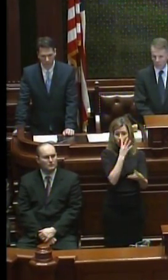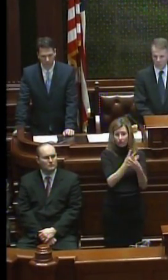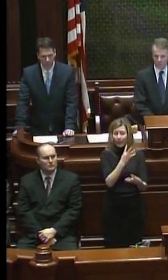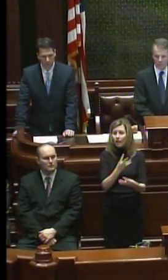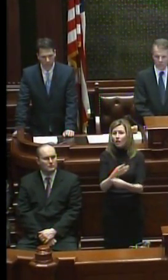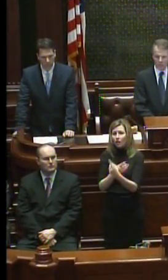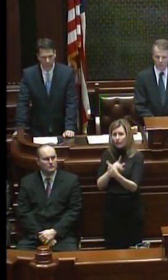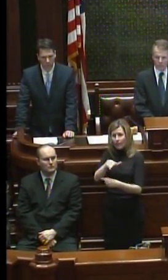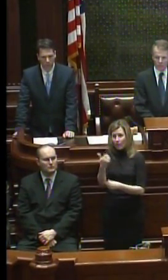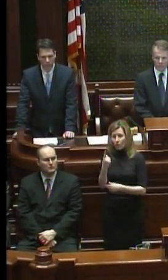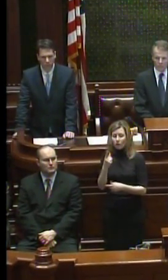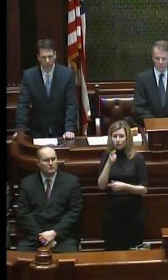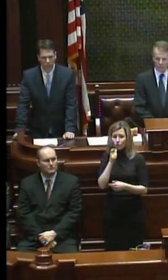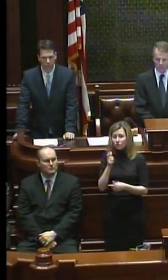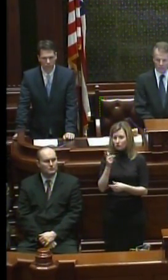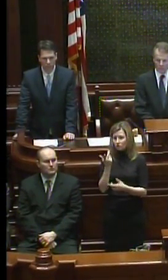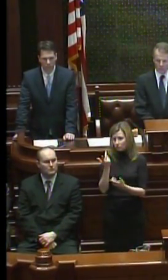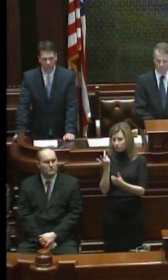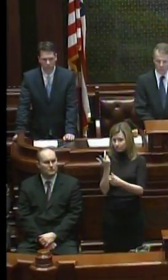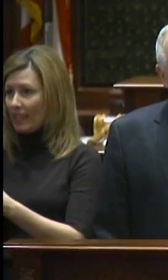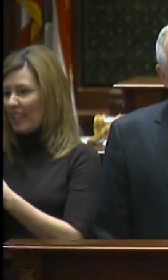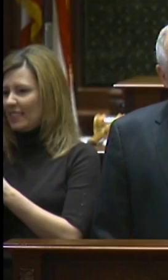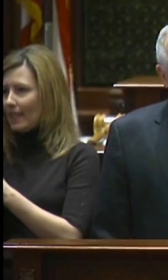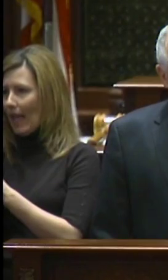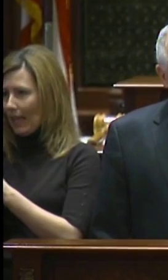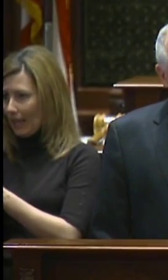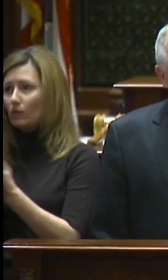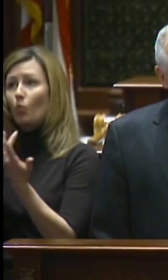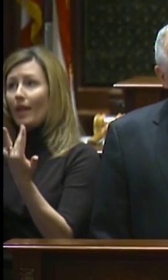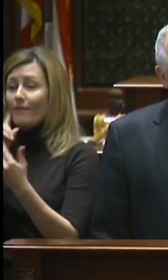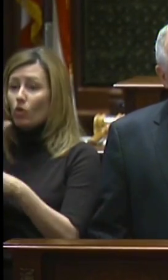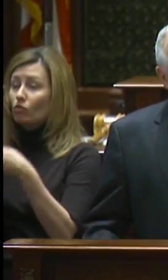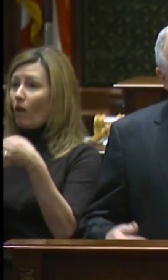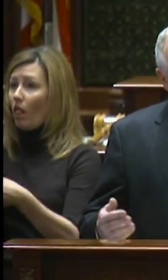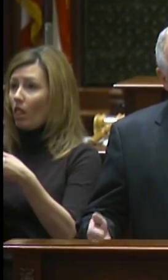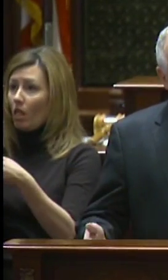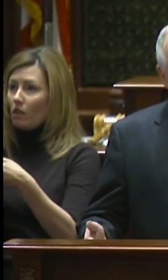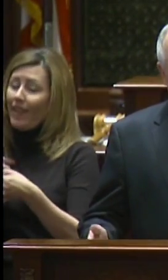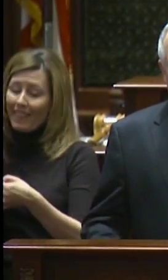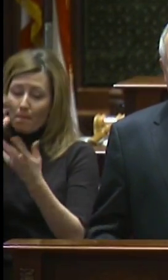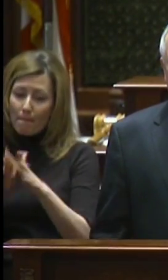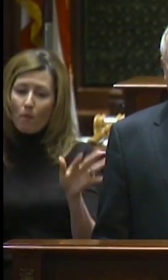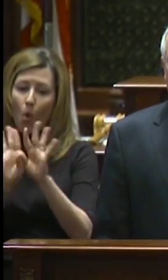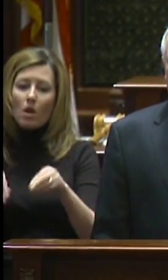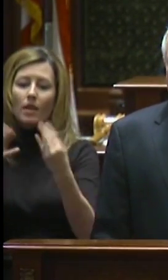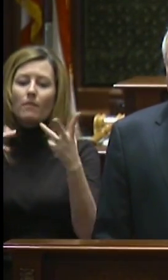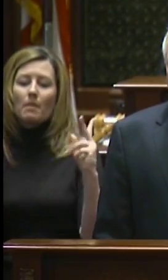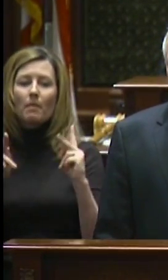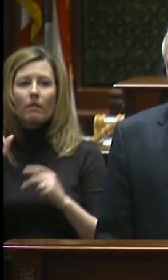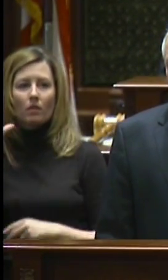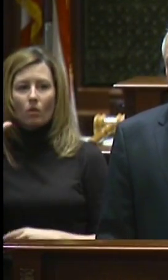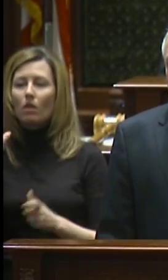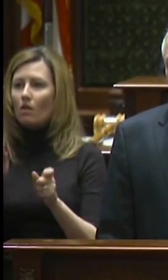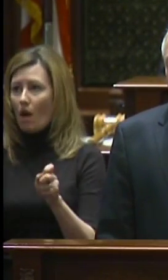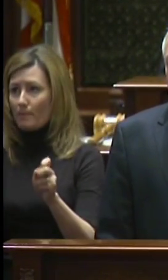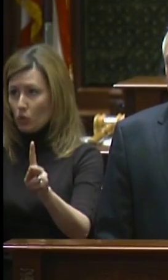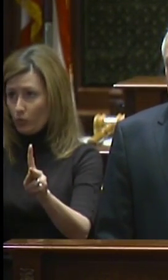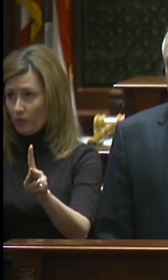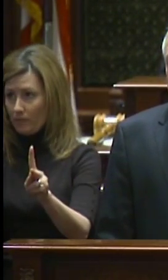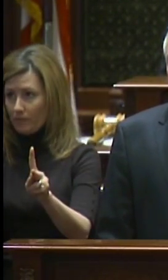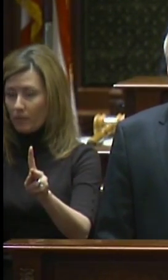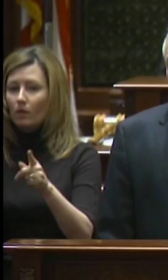is indicted and awaiting trial. And I think it's important always to give the people of Illinois the opportunity